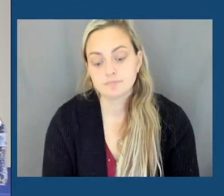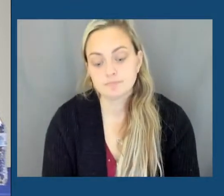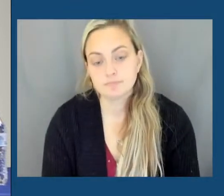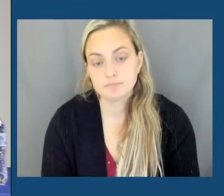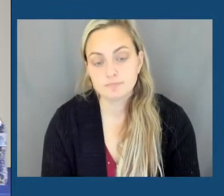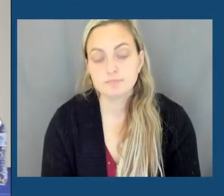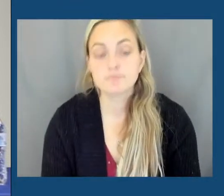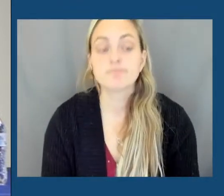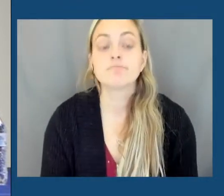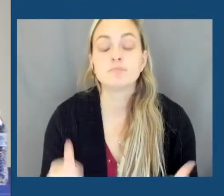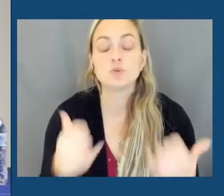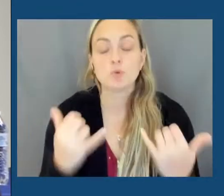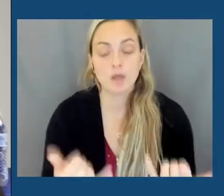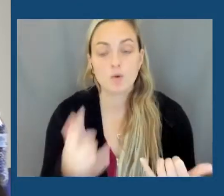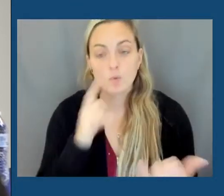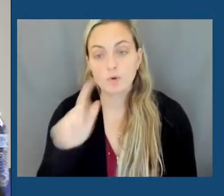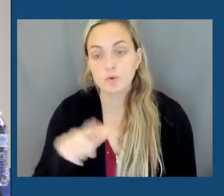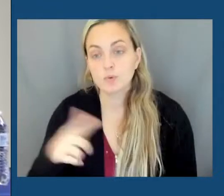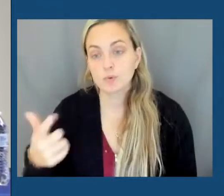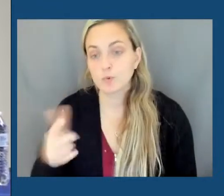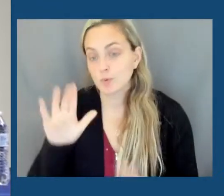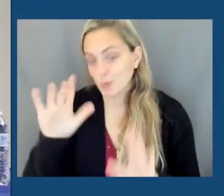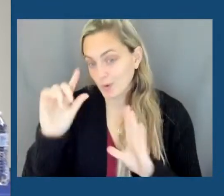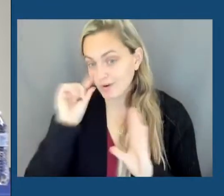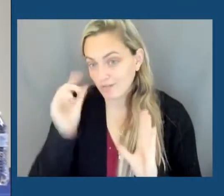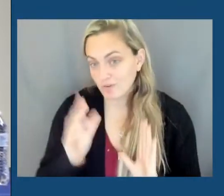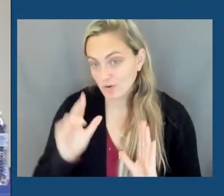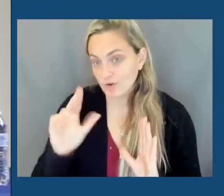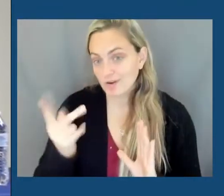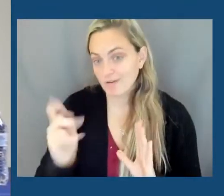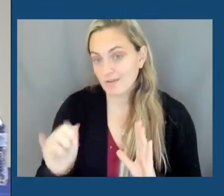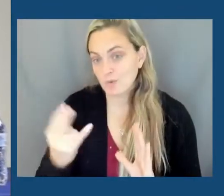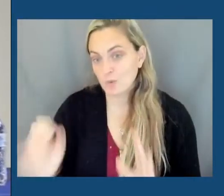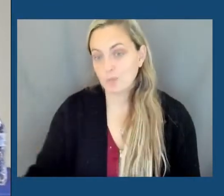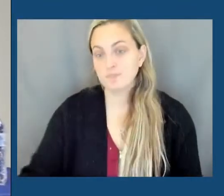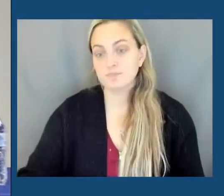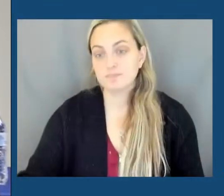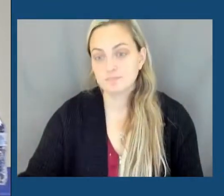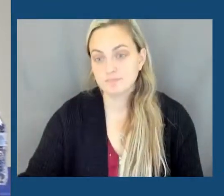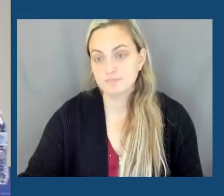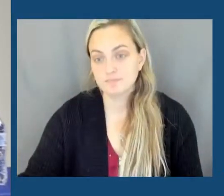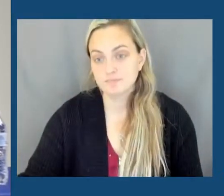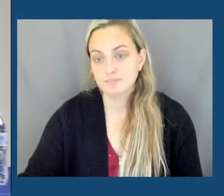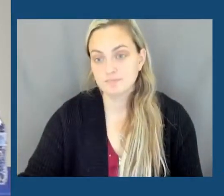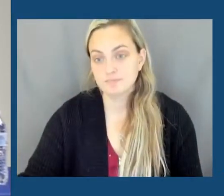So with that, I want to turn it over to your great governor, Governor Kathy Hochul. Thank you.